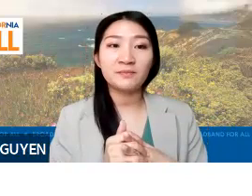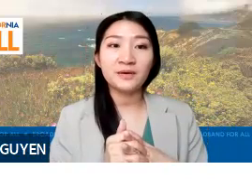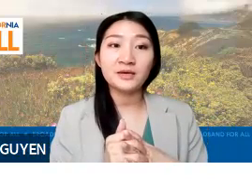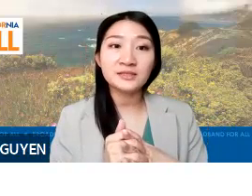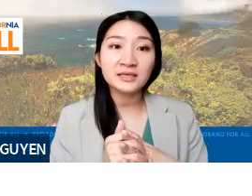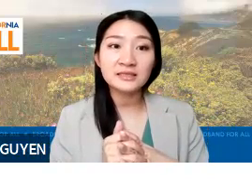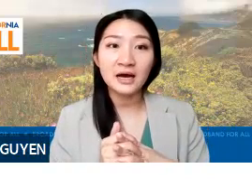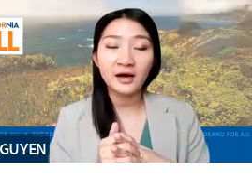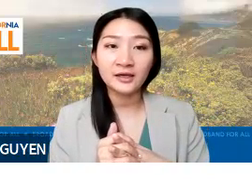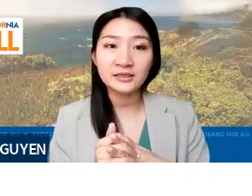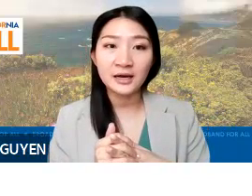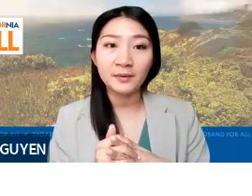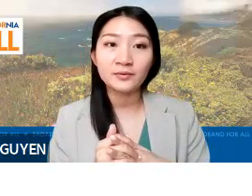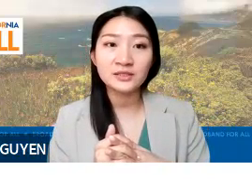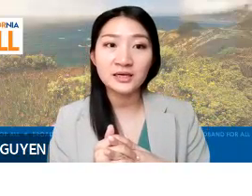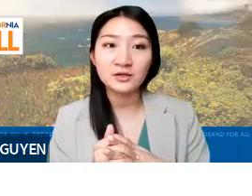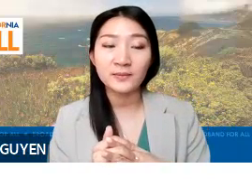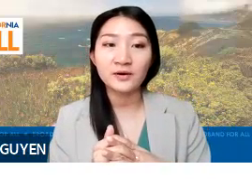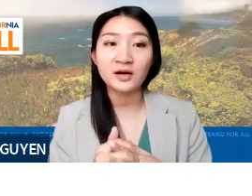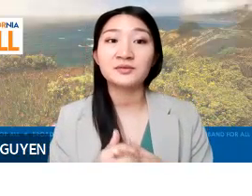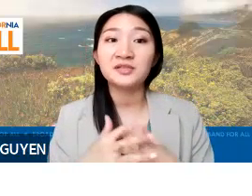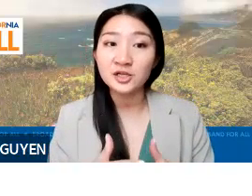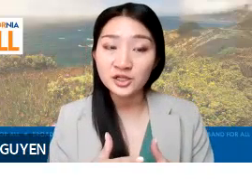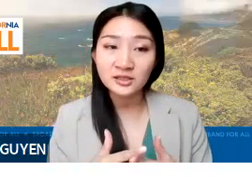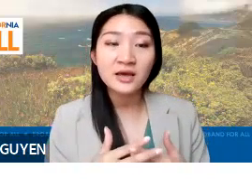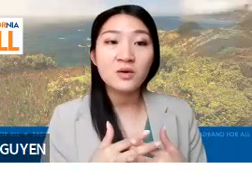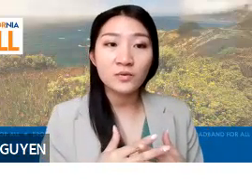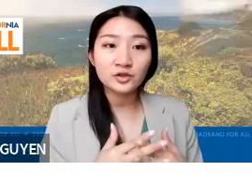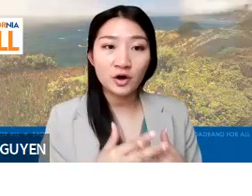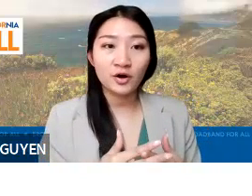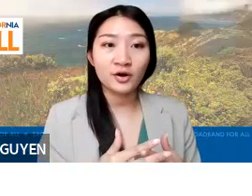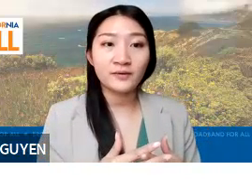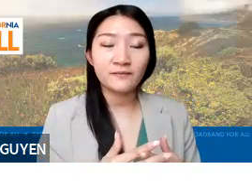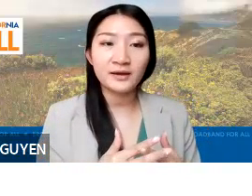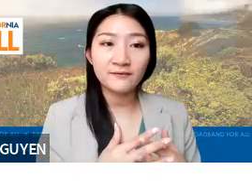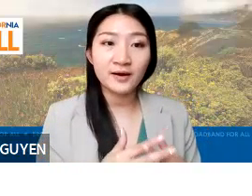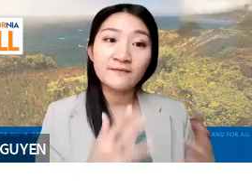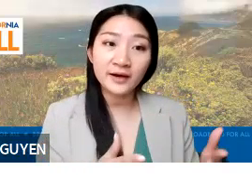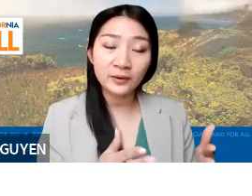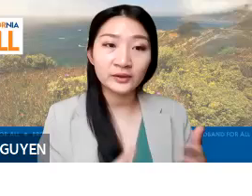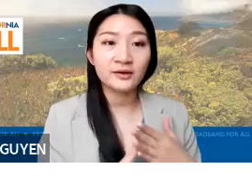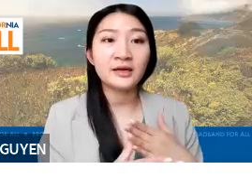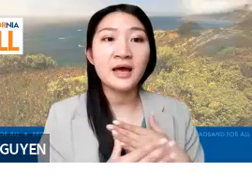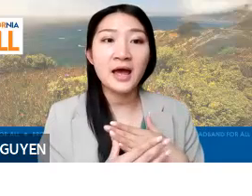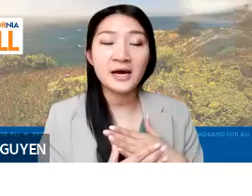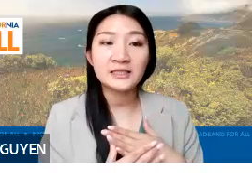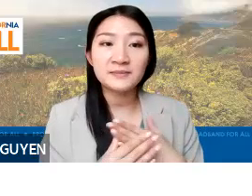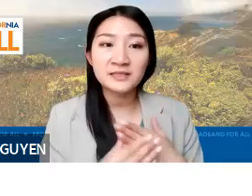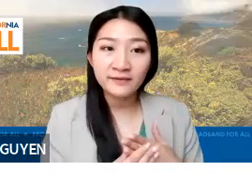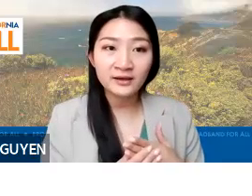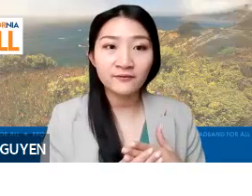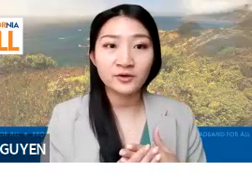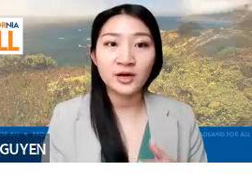working with PUCs on hosting tribal consultations, which are invite only